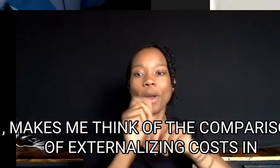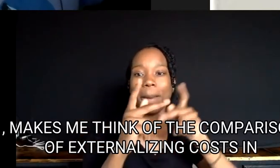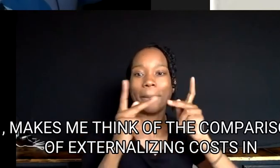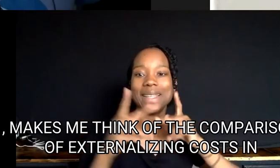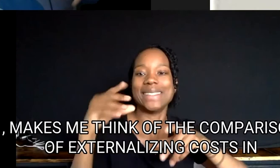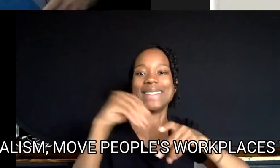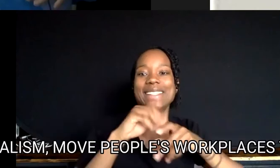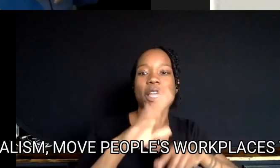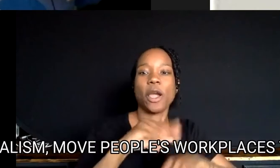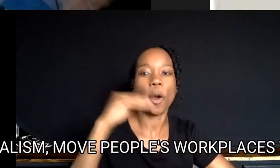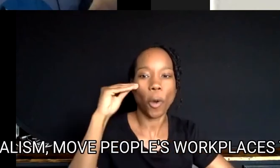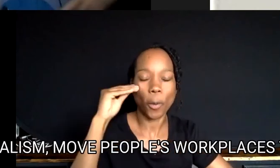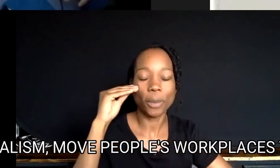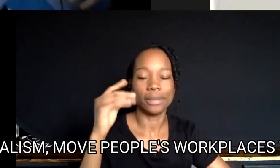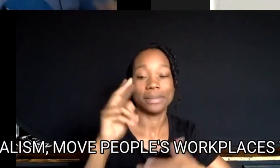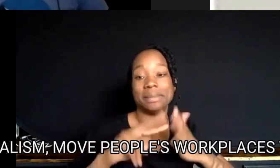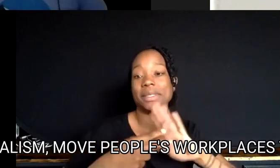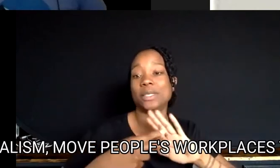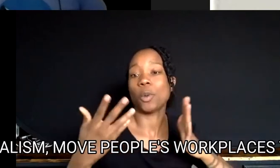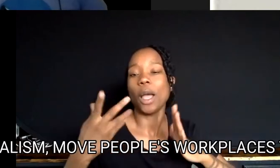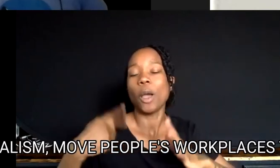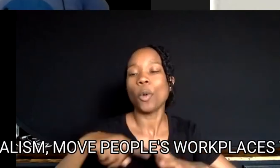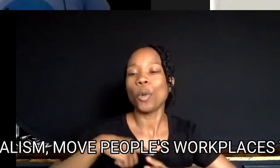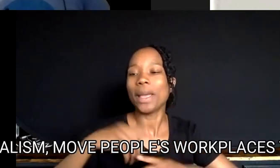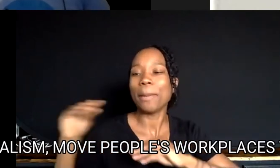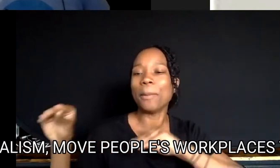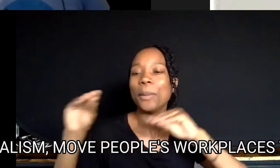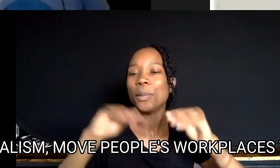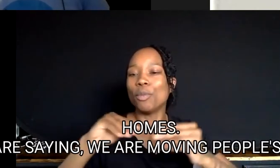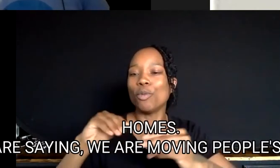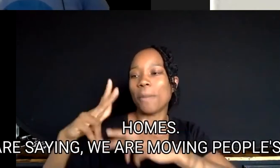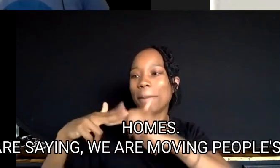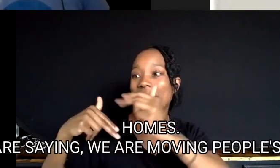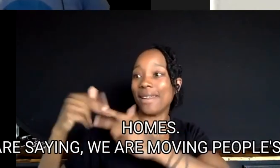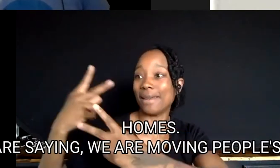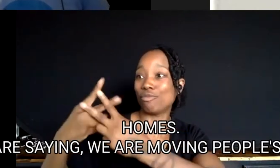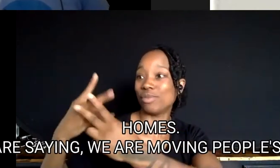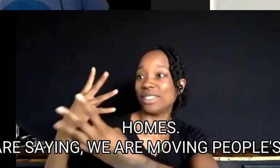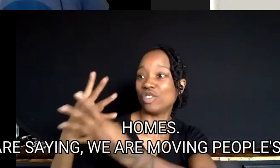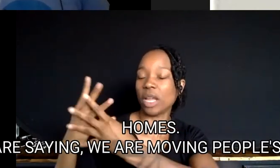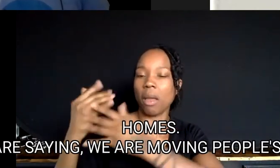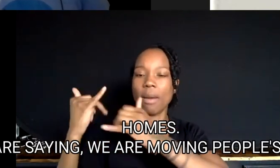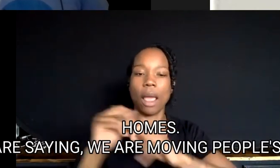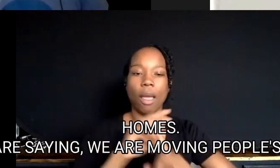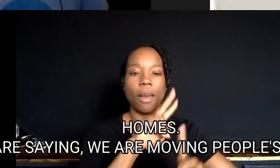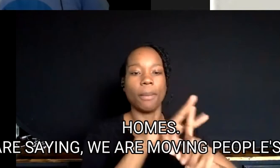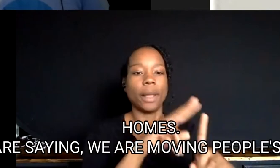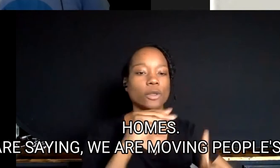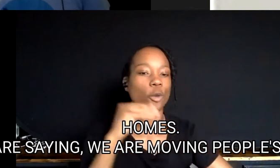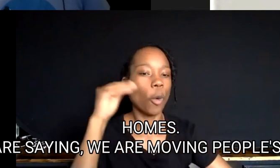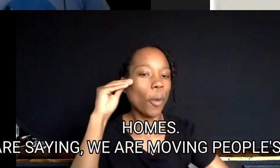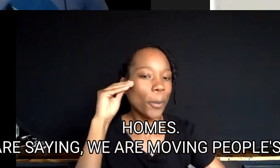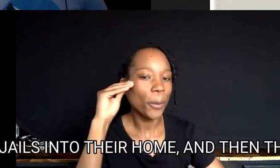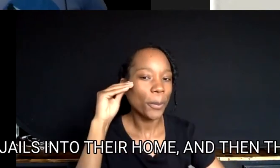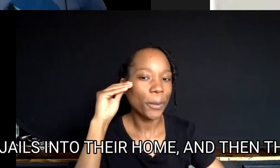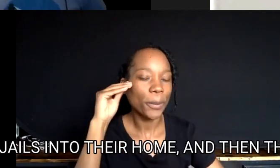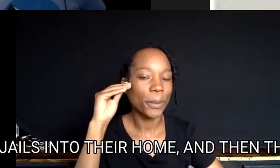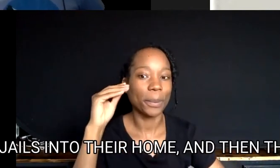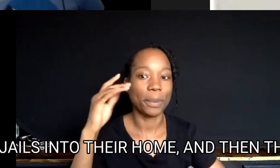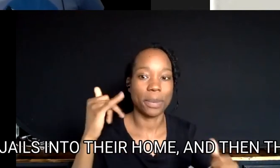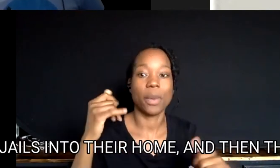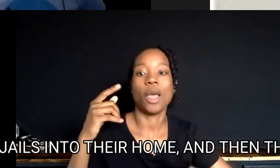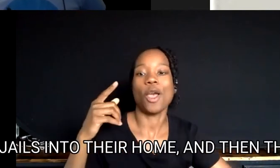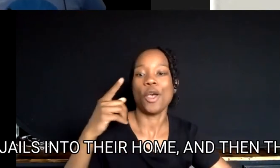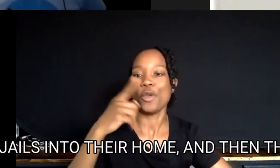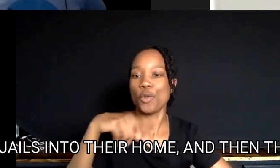saying, we're moving people's prisons and jails into their home, and then they have to pay for the costs that